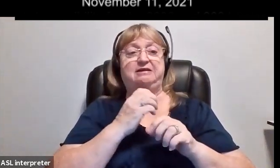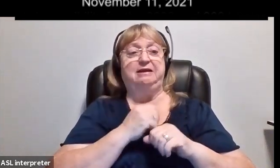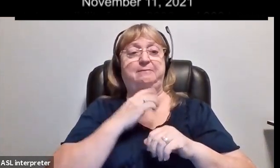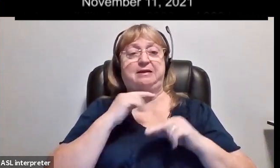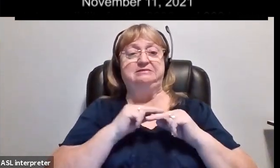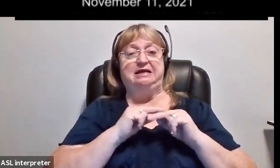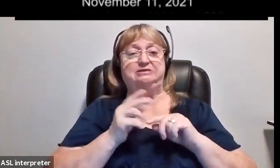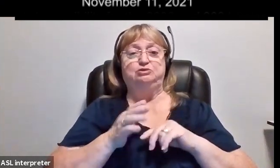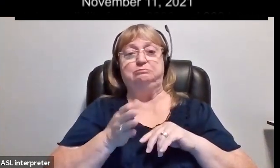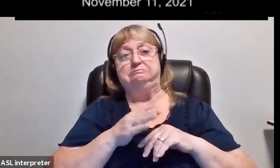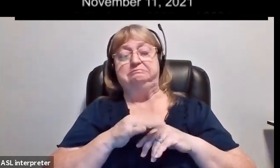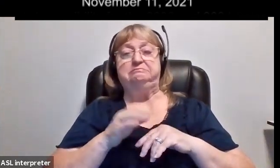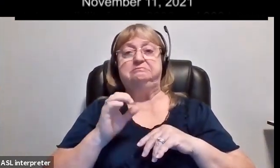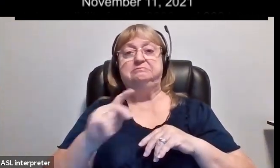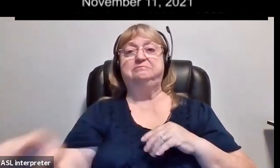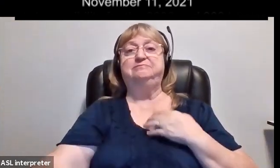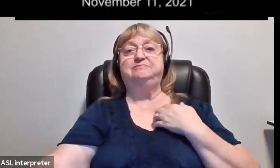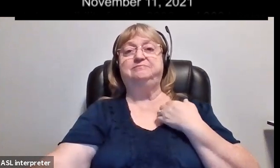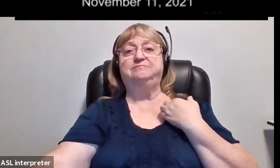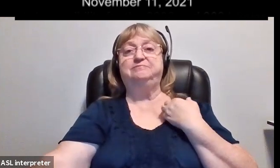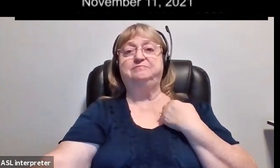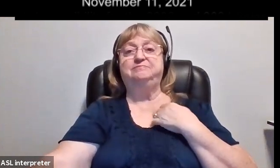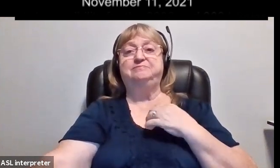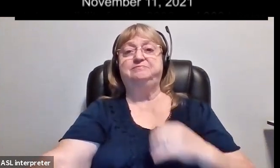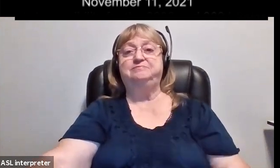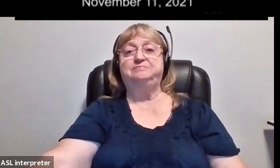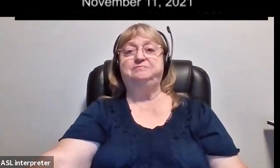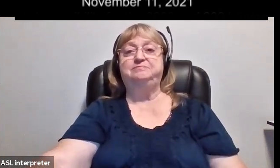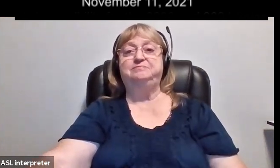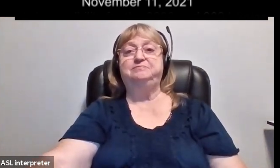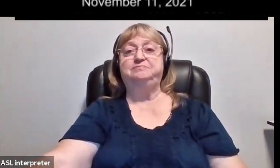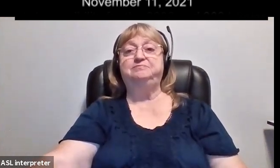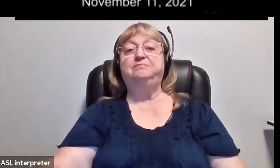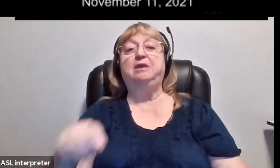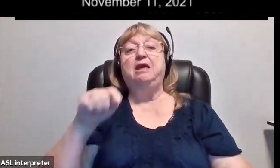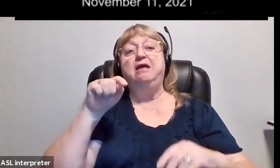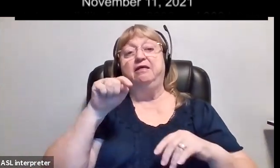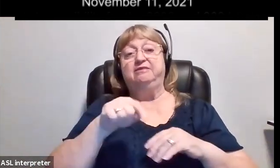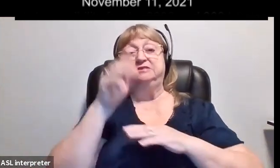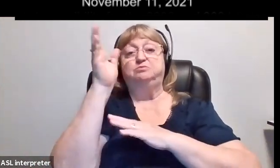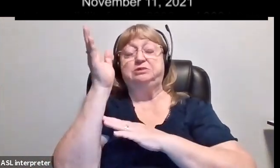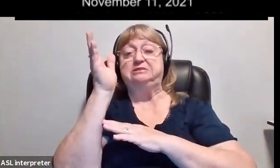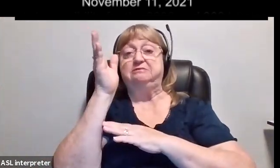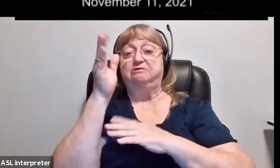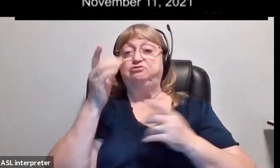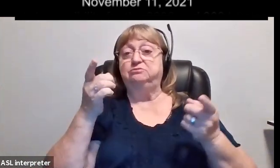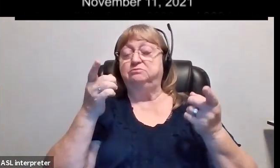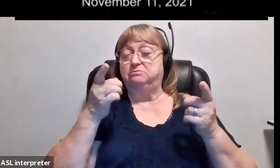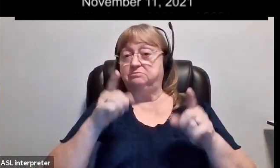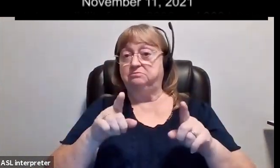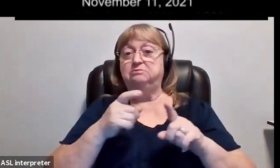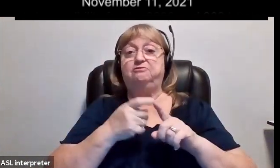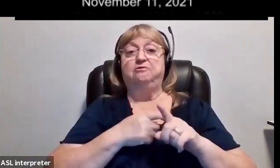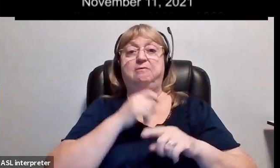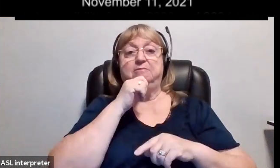advance properly here. So this presentation came about from not only